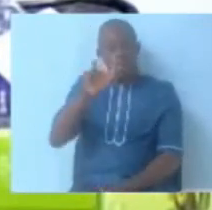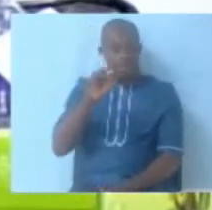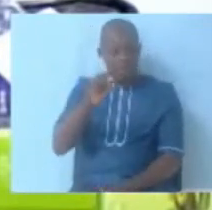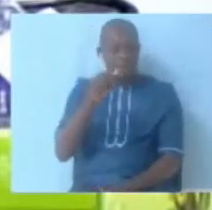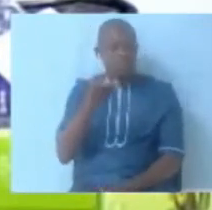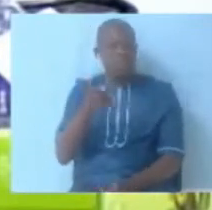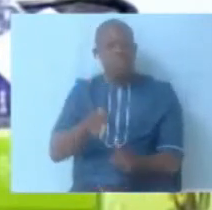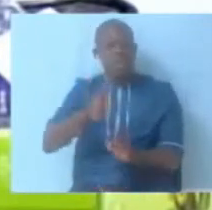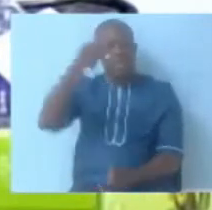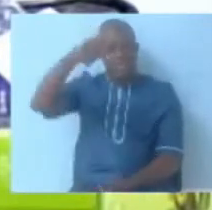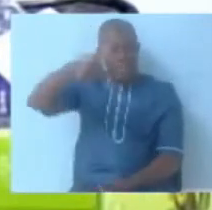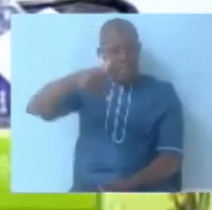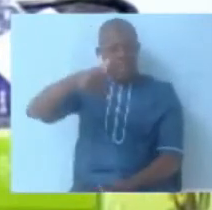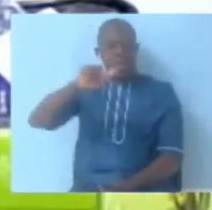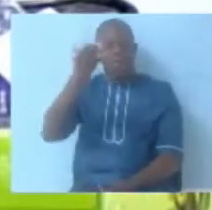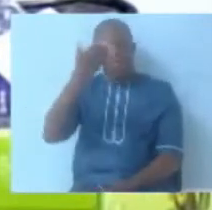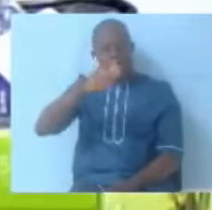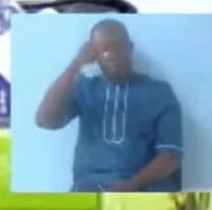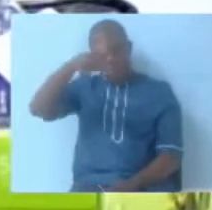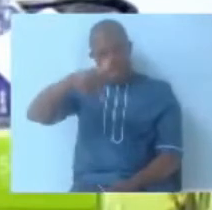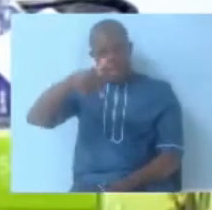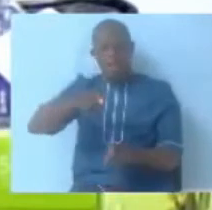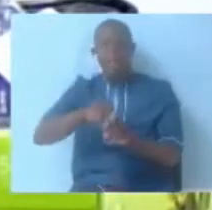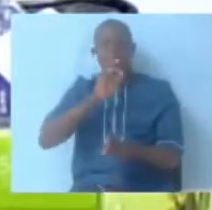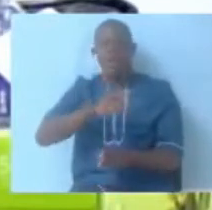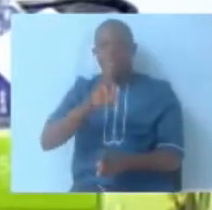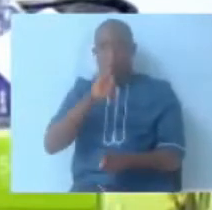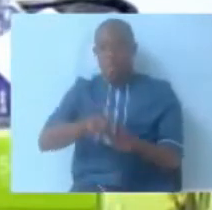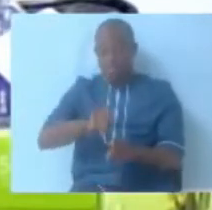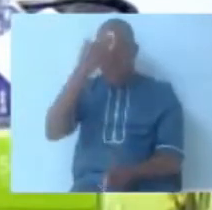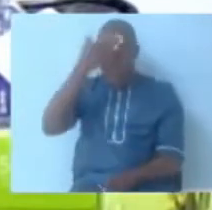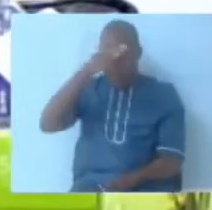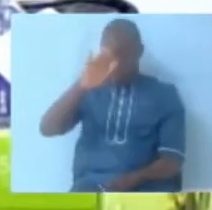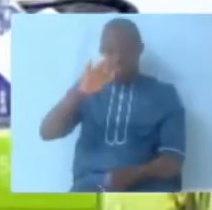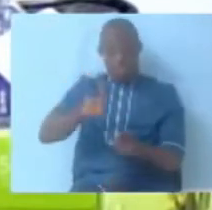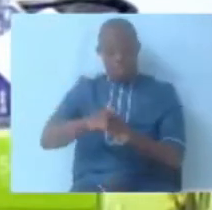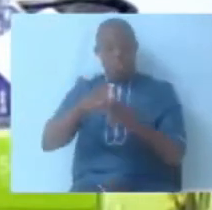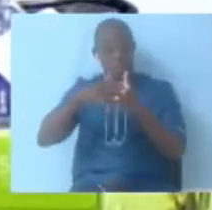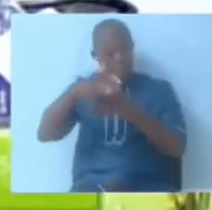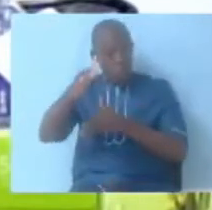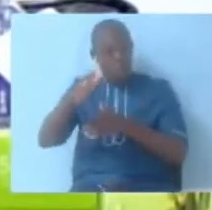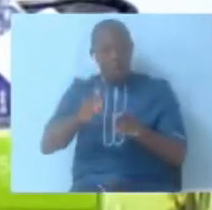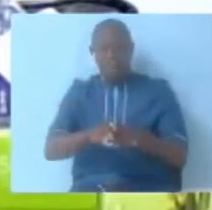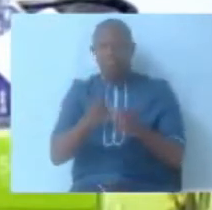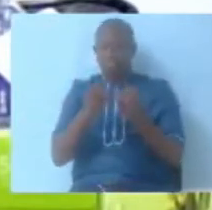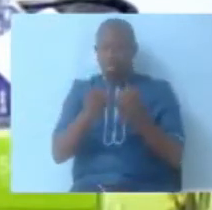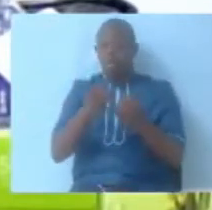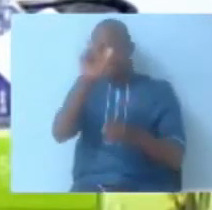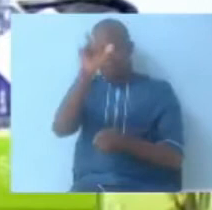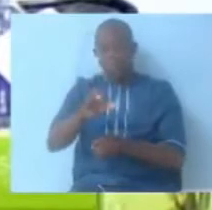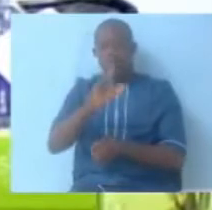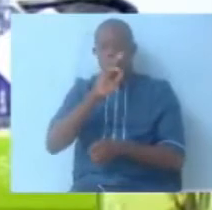and a man of distinguished birth and a very strong character. Atemu Nigeria banku dinguleti molefana mumeya lonko atobota adu